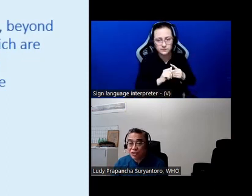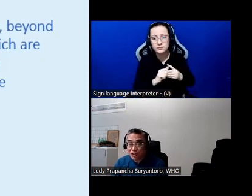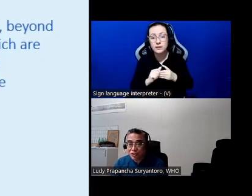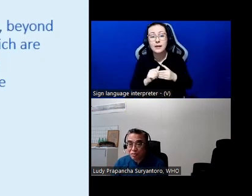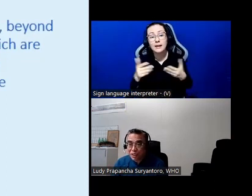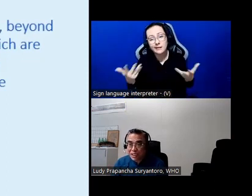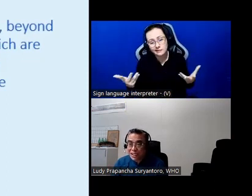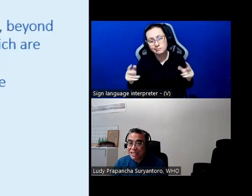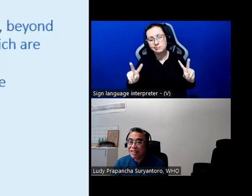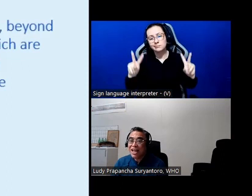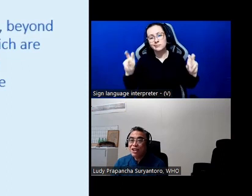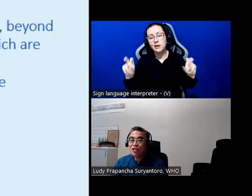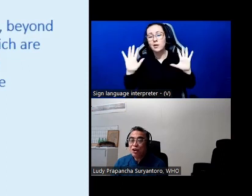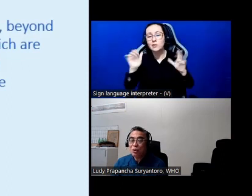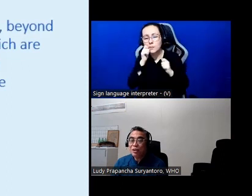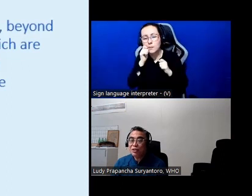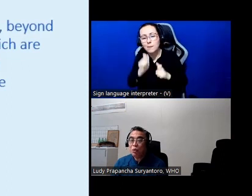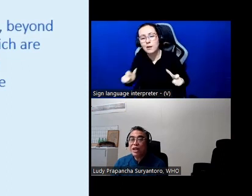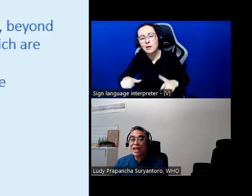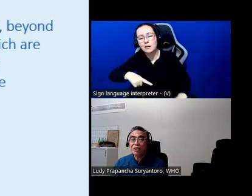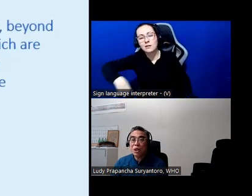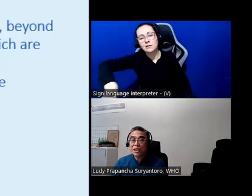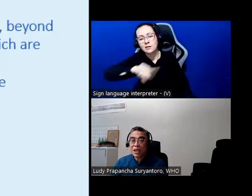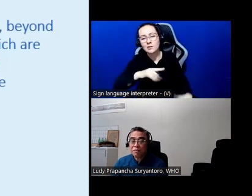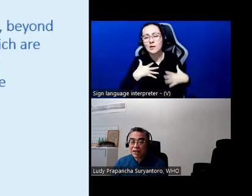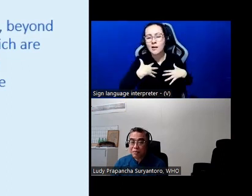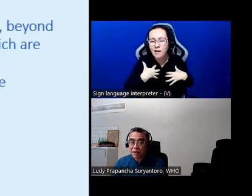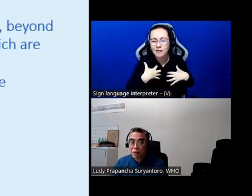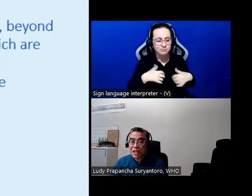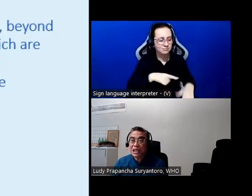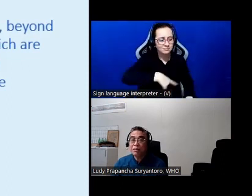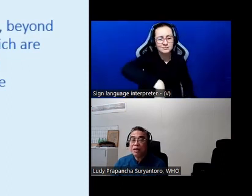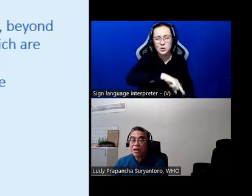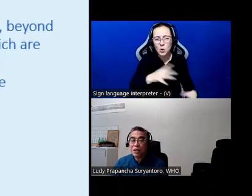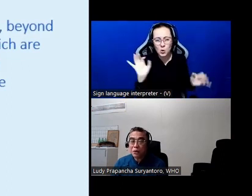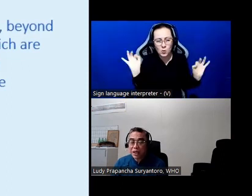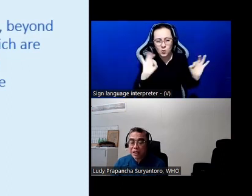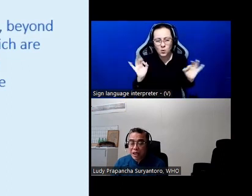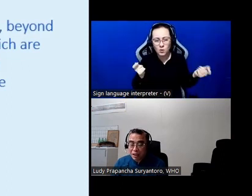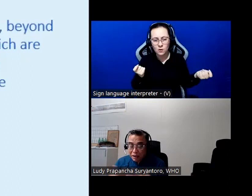infectious diseases emergencies. So this One Health concept has been widely